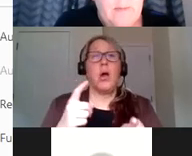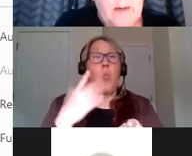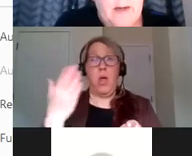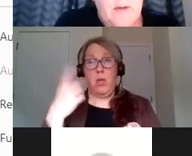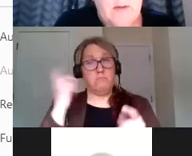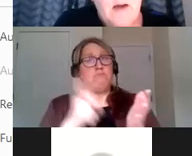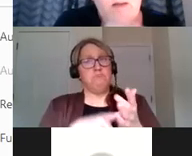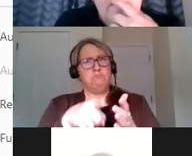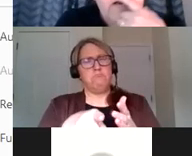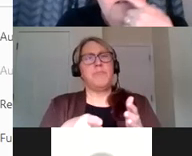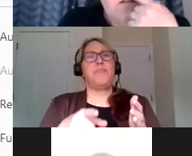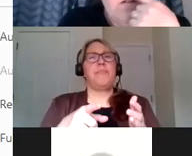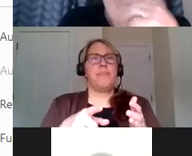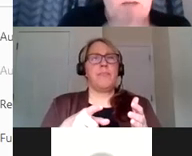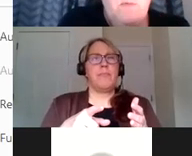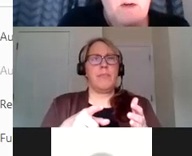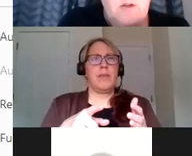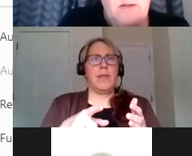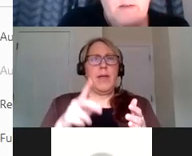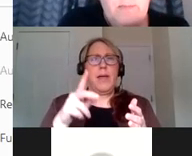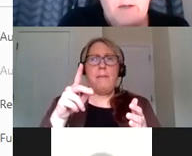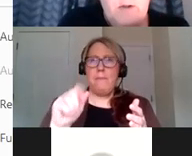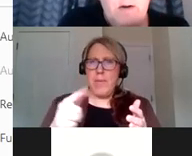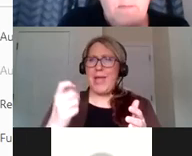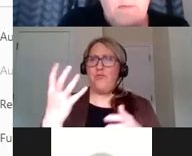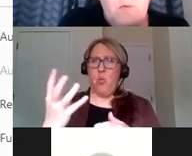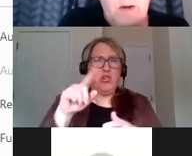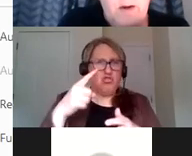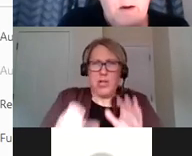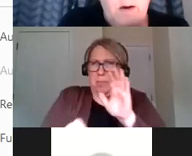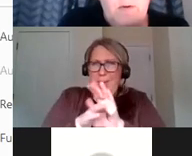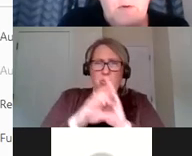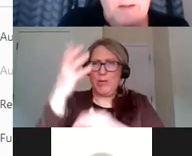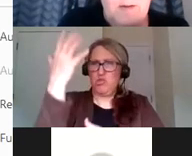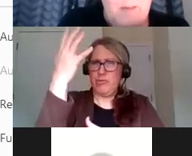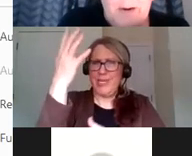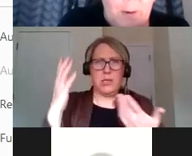on this page is that page 4 is just the picture of the tree